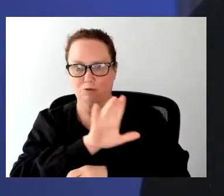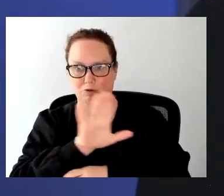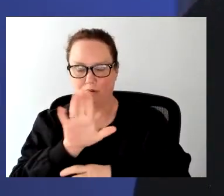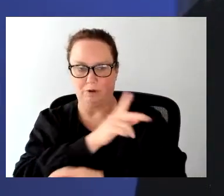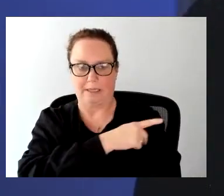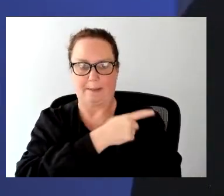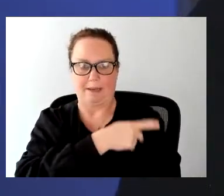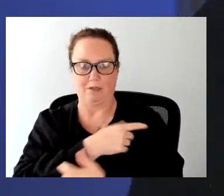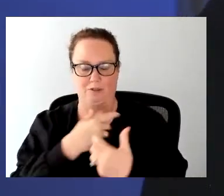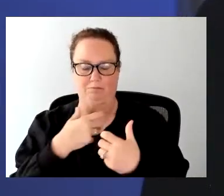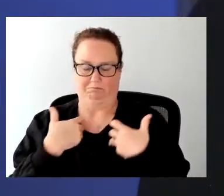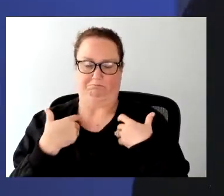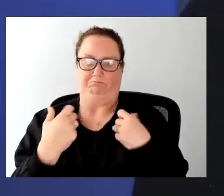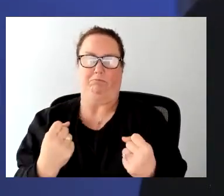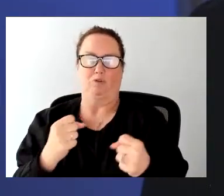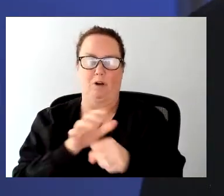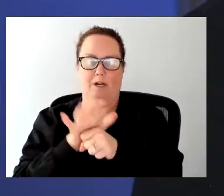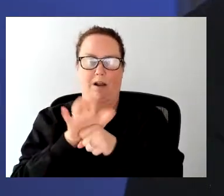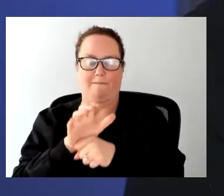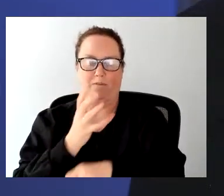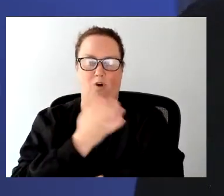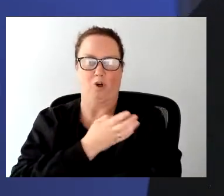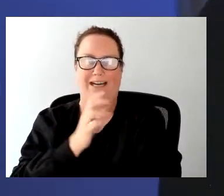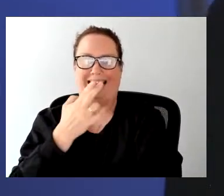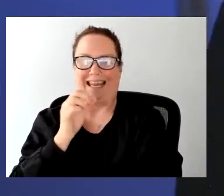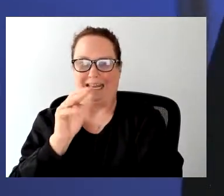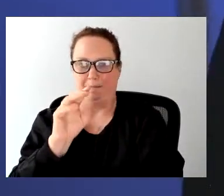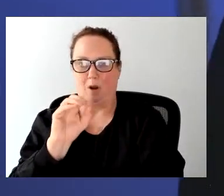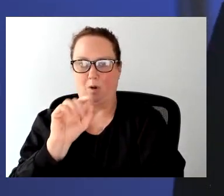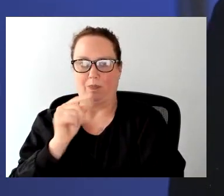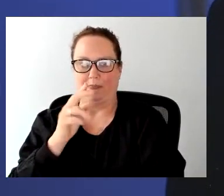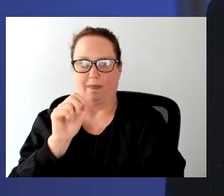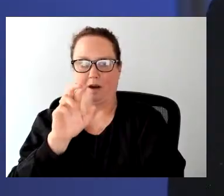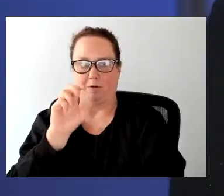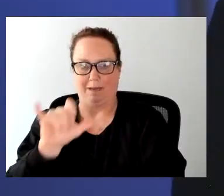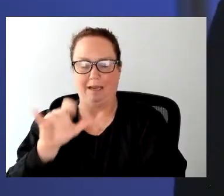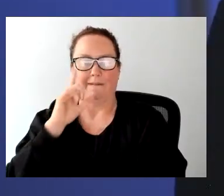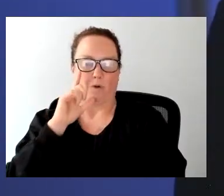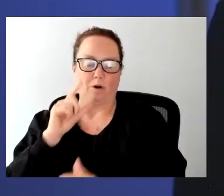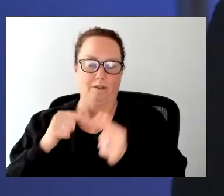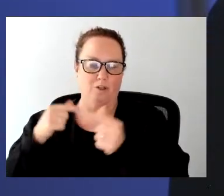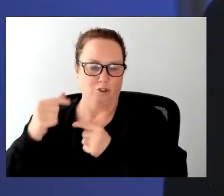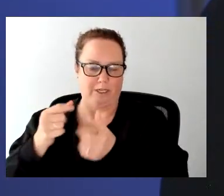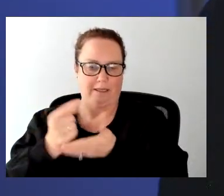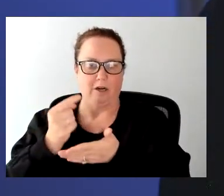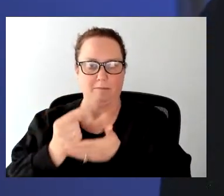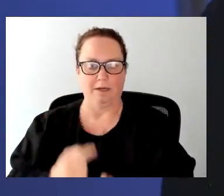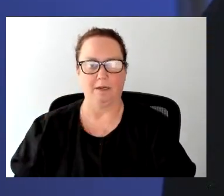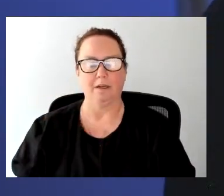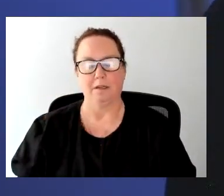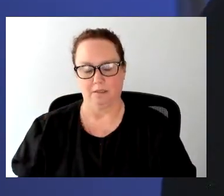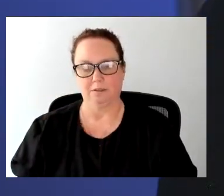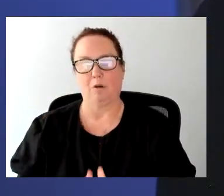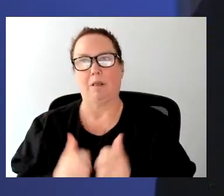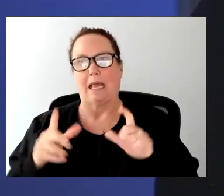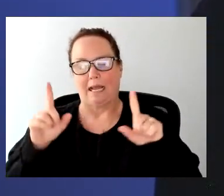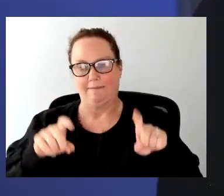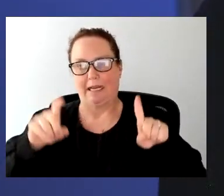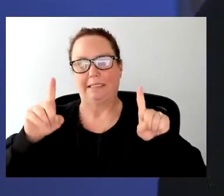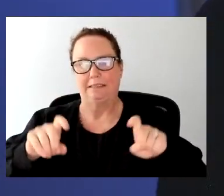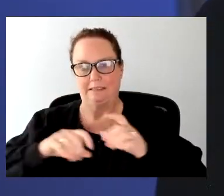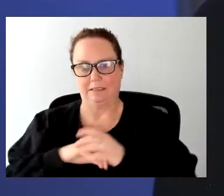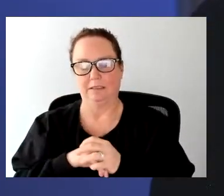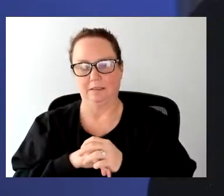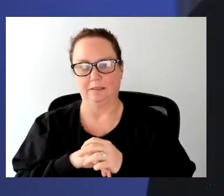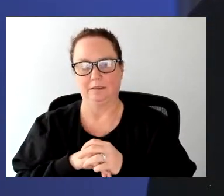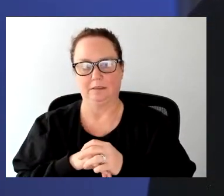fit enough to get the chemotherapy needed for gene therapy. So a lot of tests, any